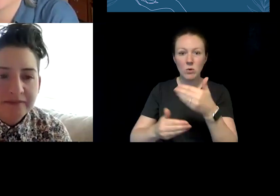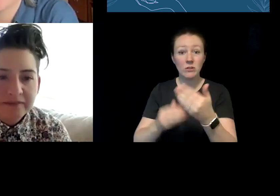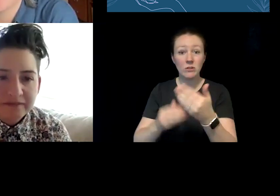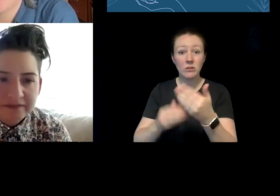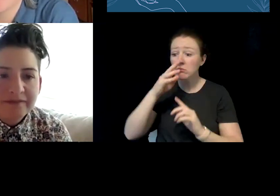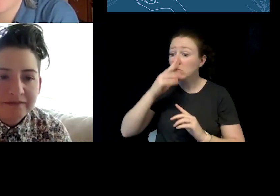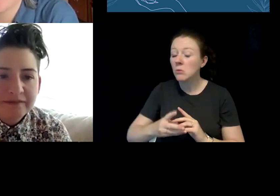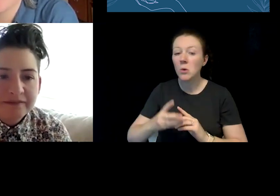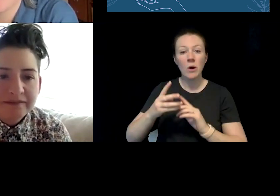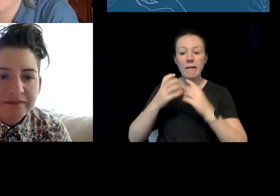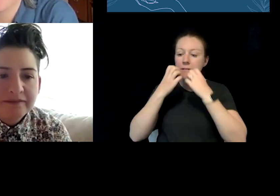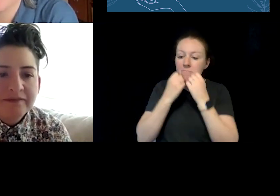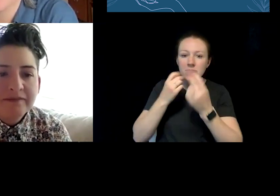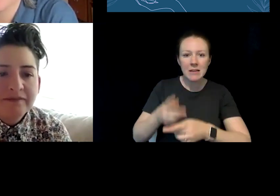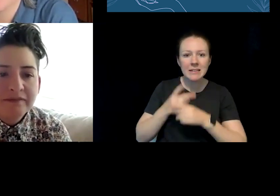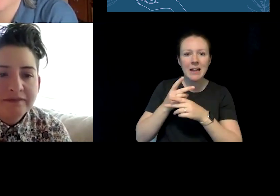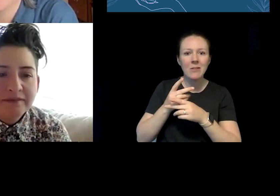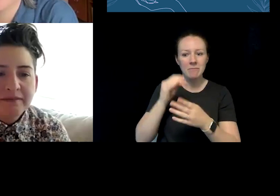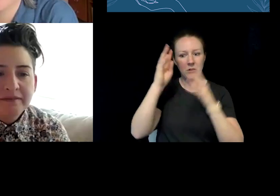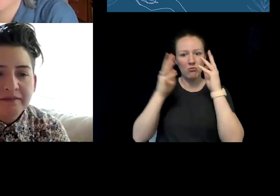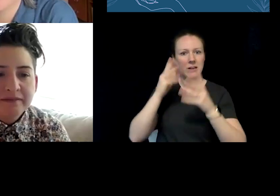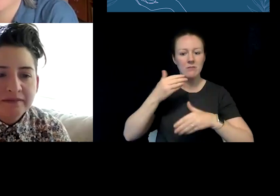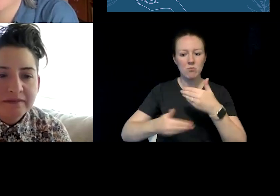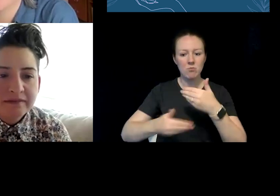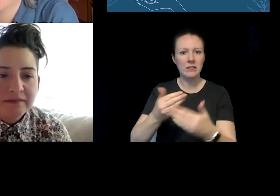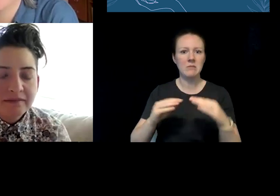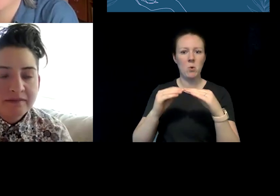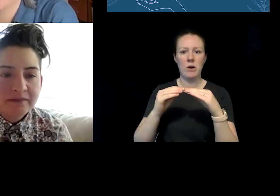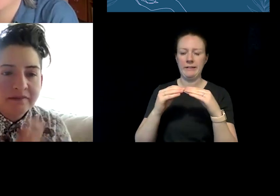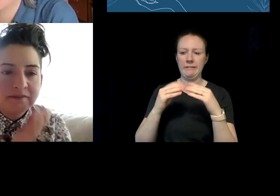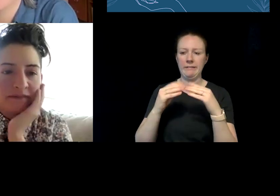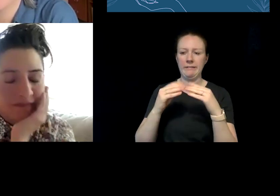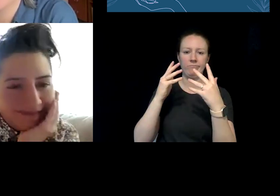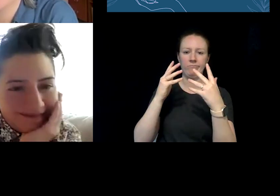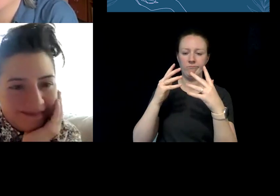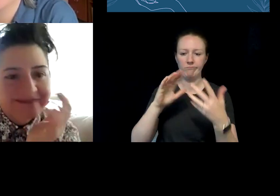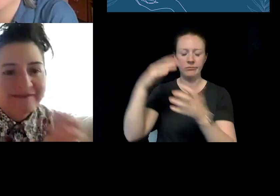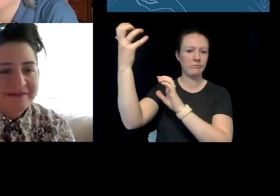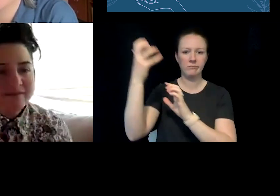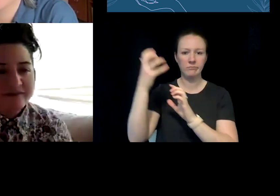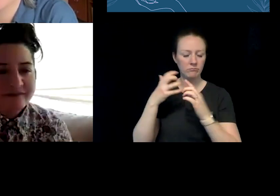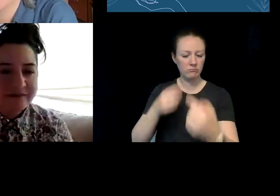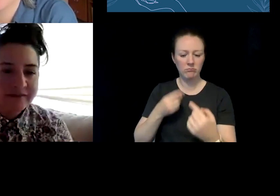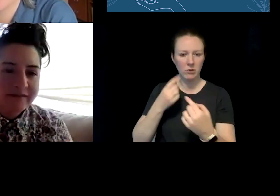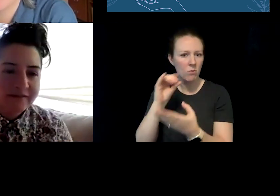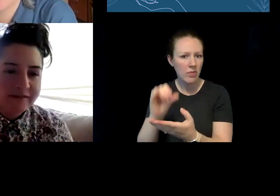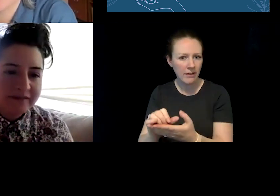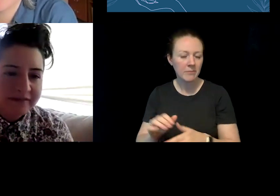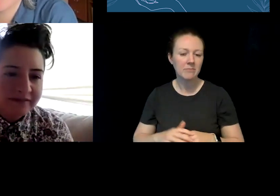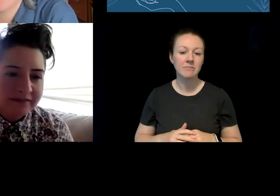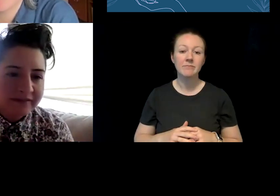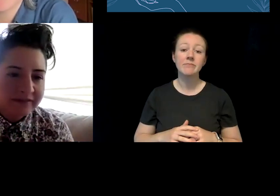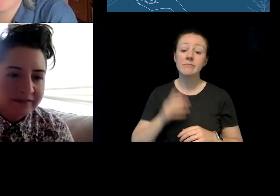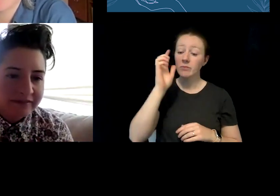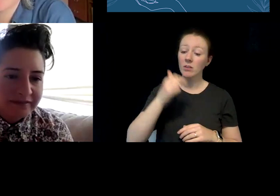importance of that. I think one thing that I'm learning as a leader, like a company leader, and also just